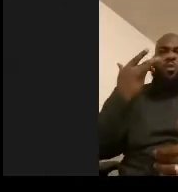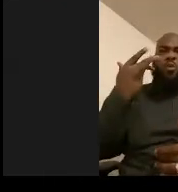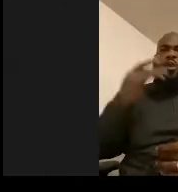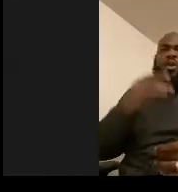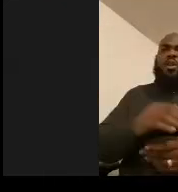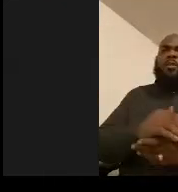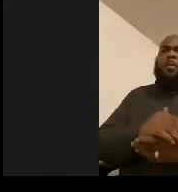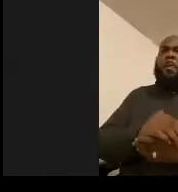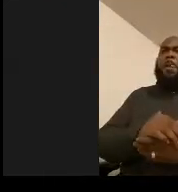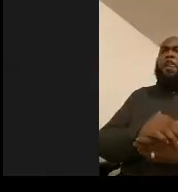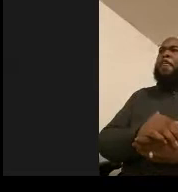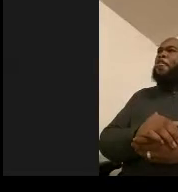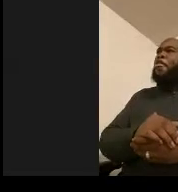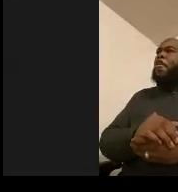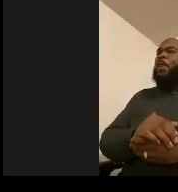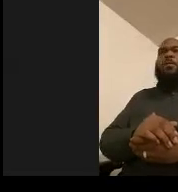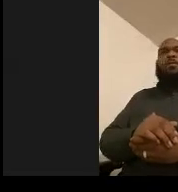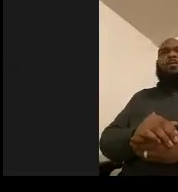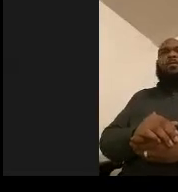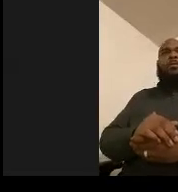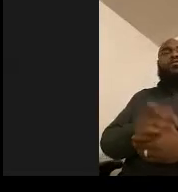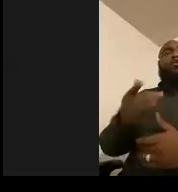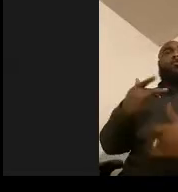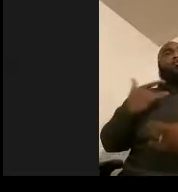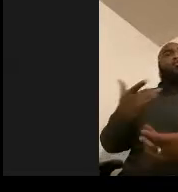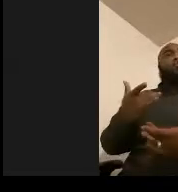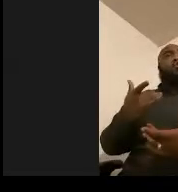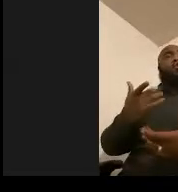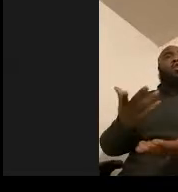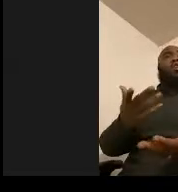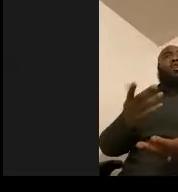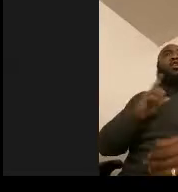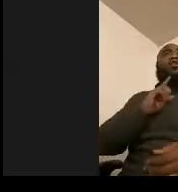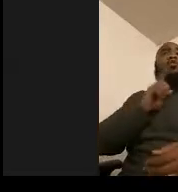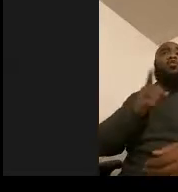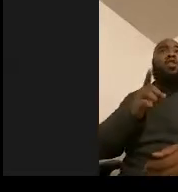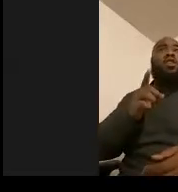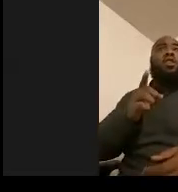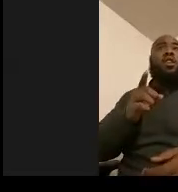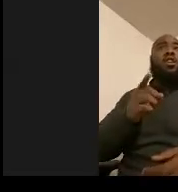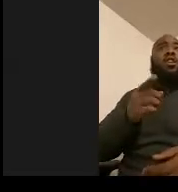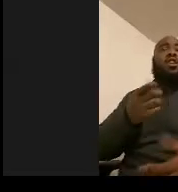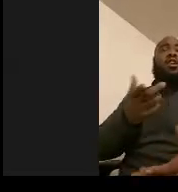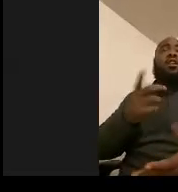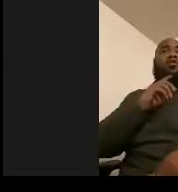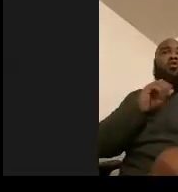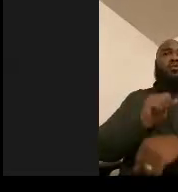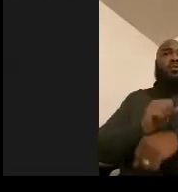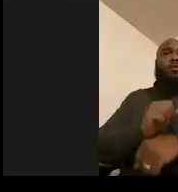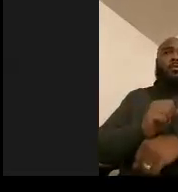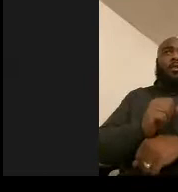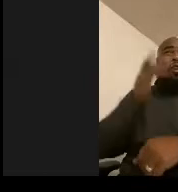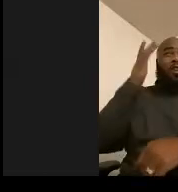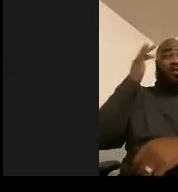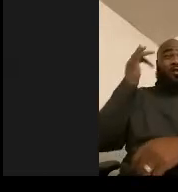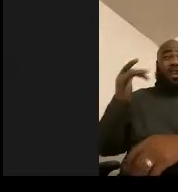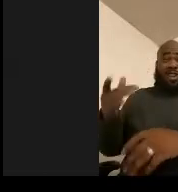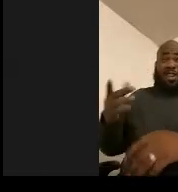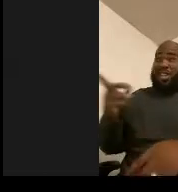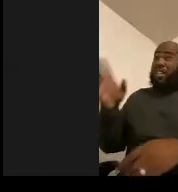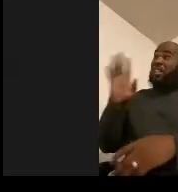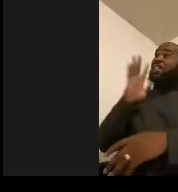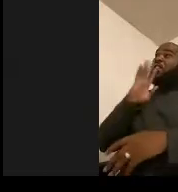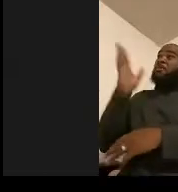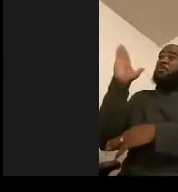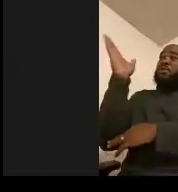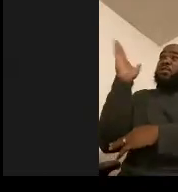his concern was well-founded because after he gave this speech, connecting the civil rights movement to the anti-war movement, people didn't, you